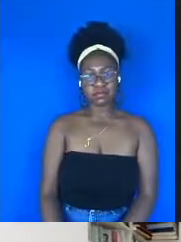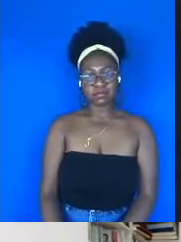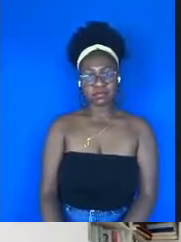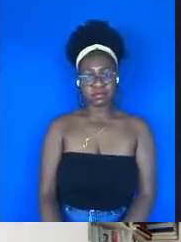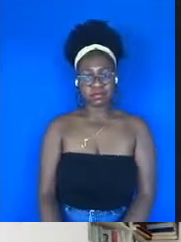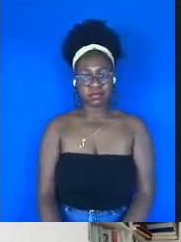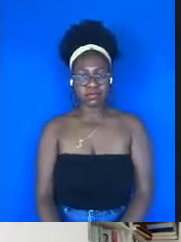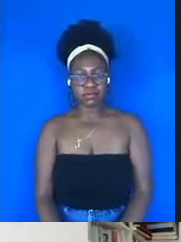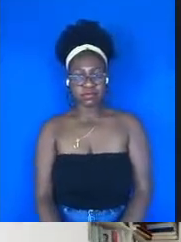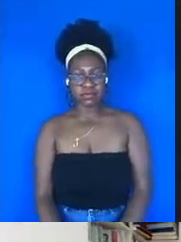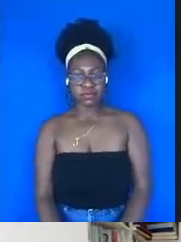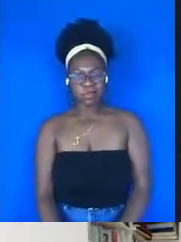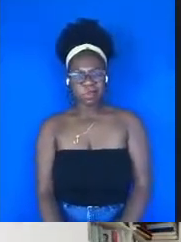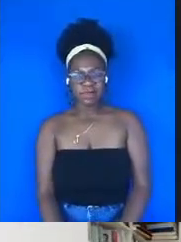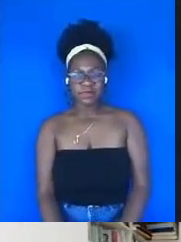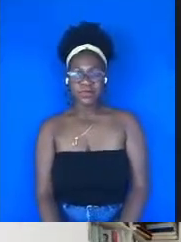so that I felt like